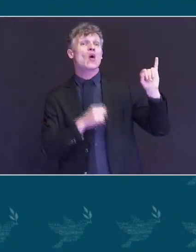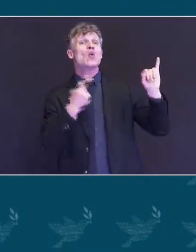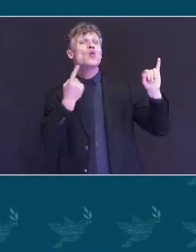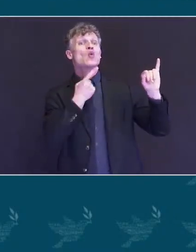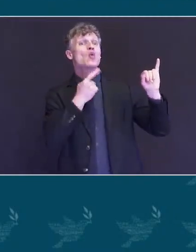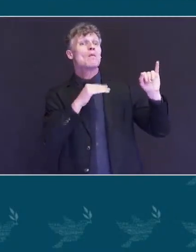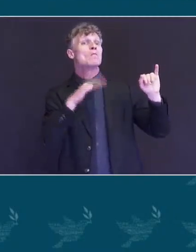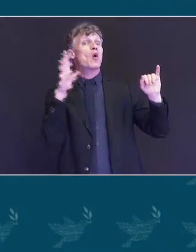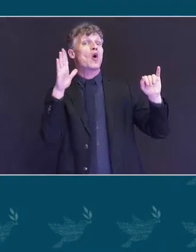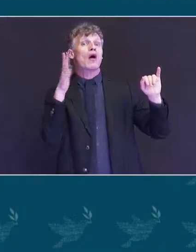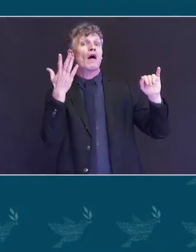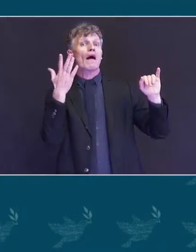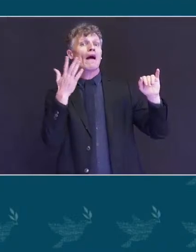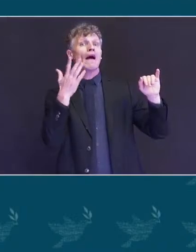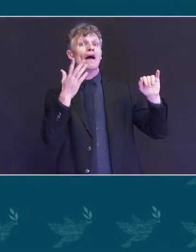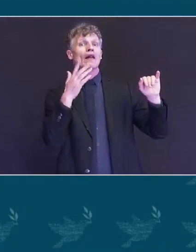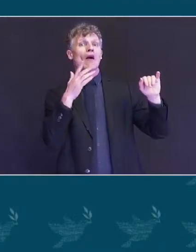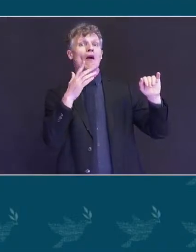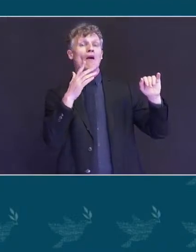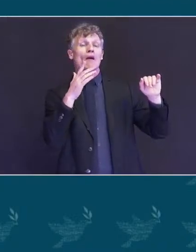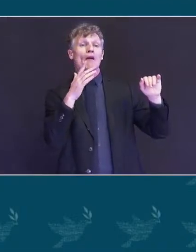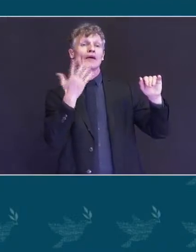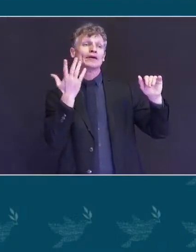what you need to bear in mind that it only